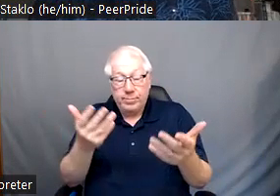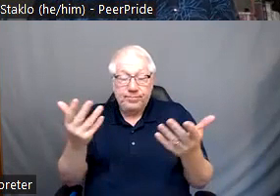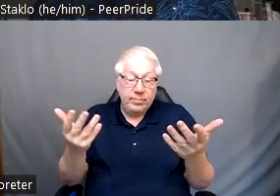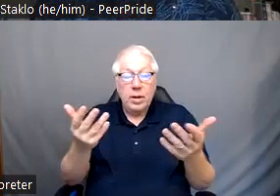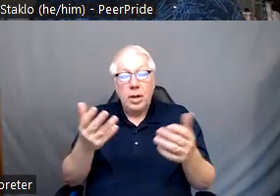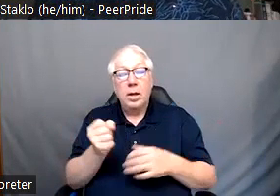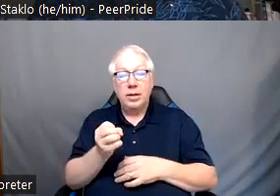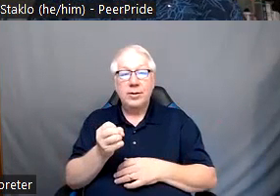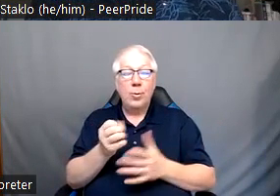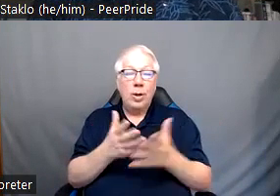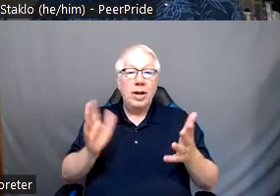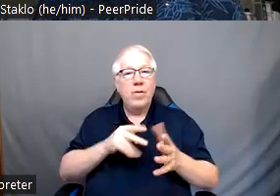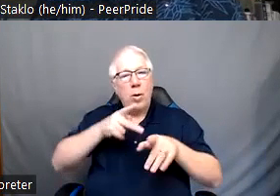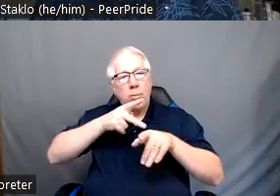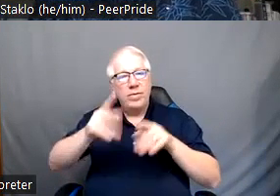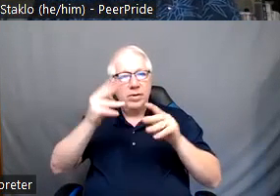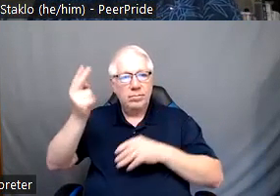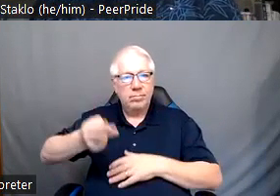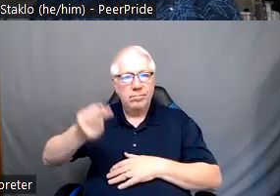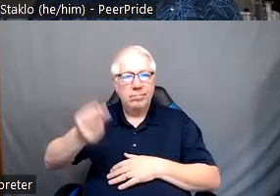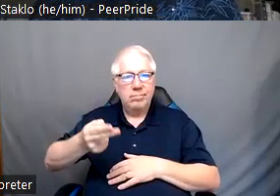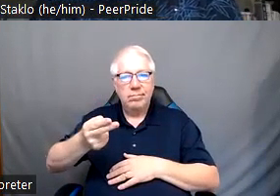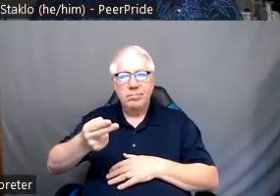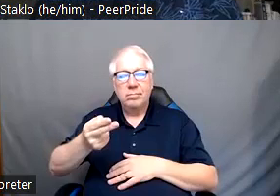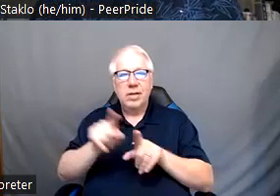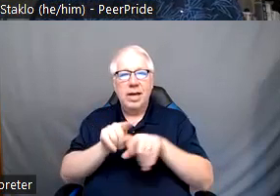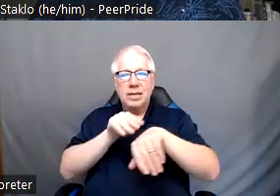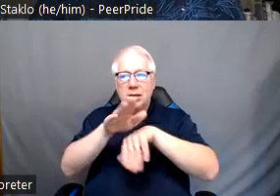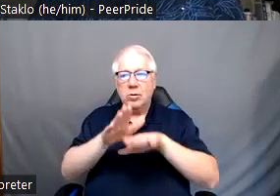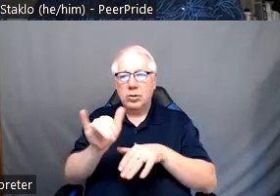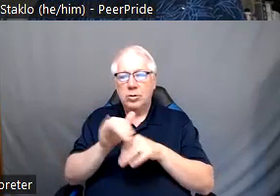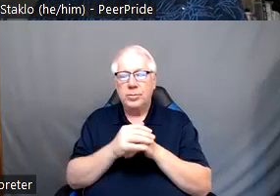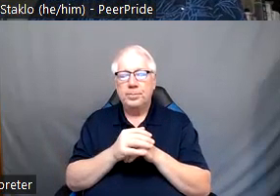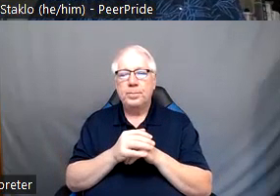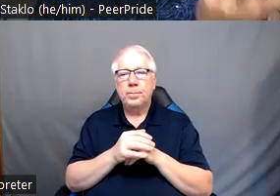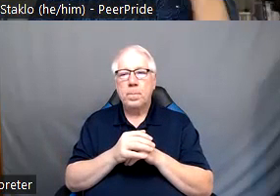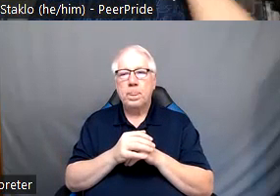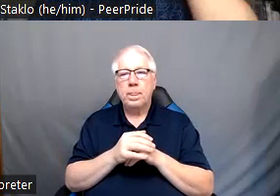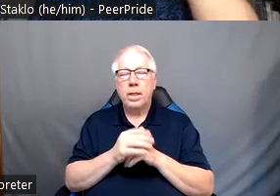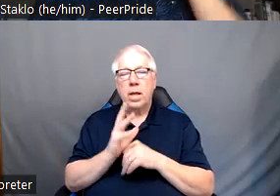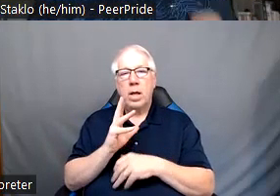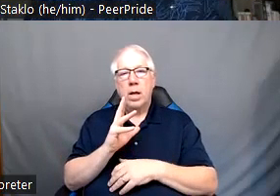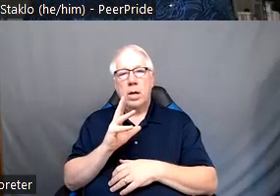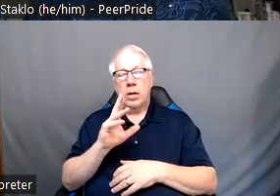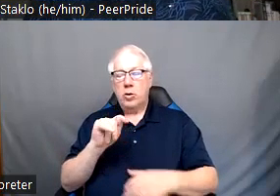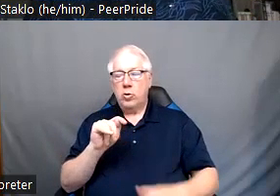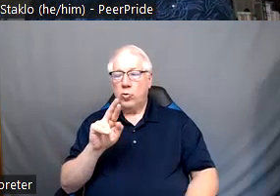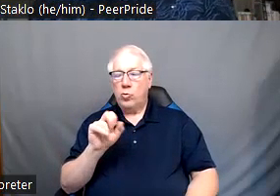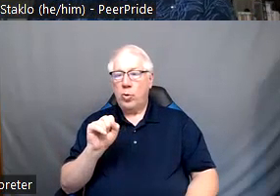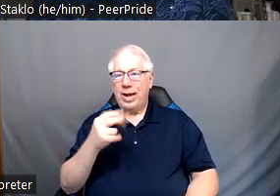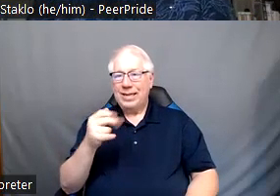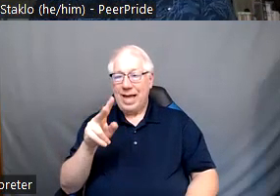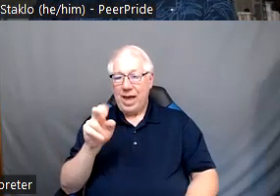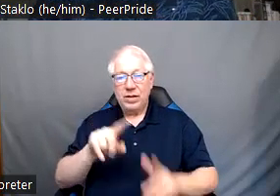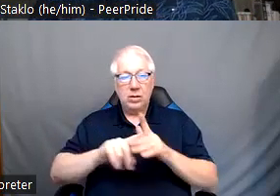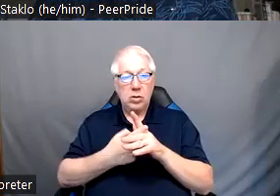our professional history as consultants as well. So Trans Haven started because there was